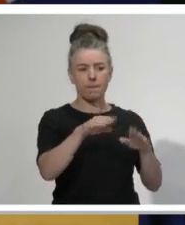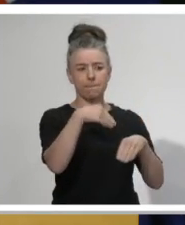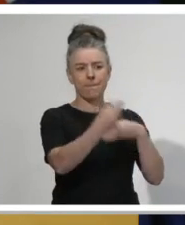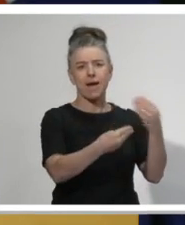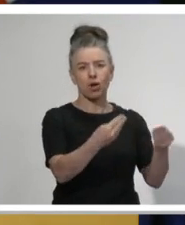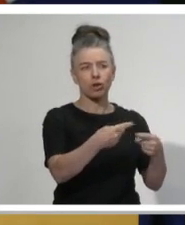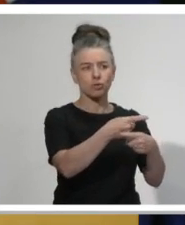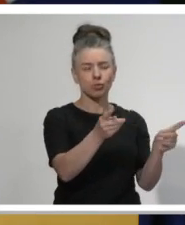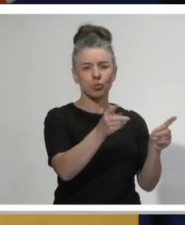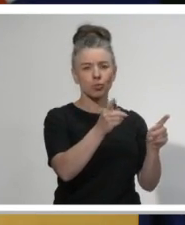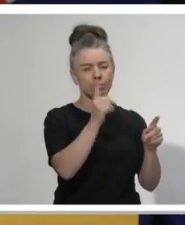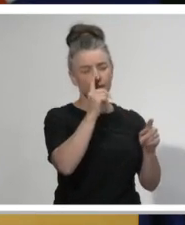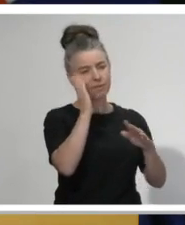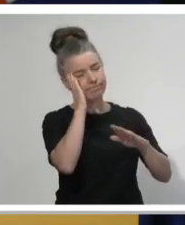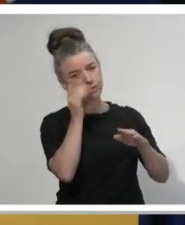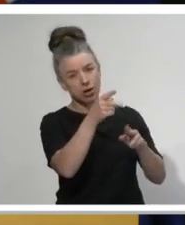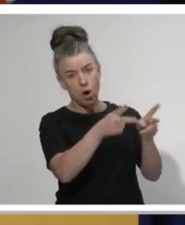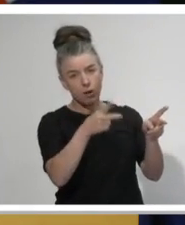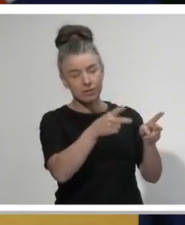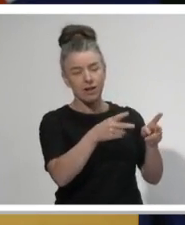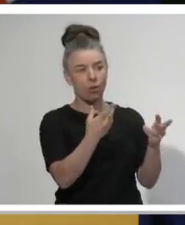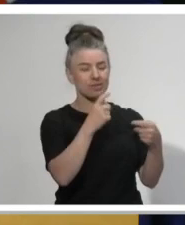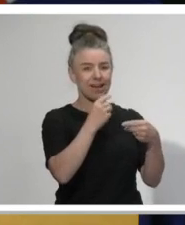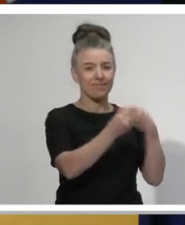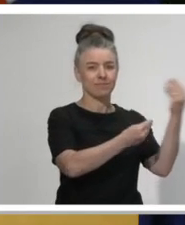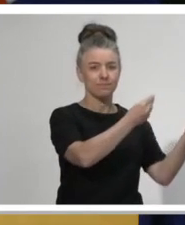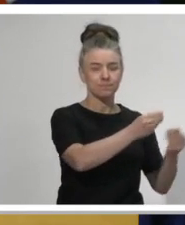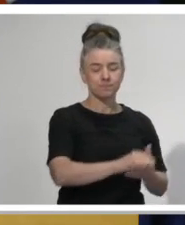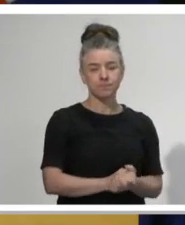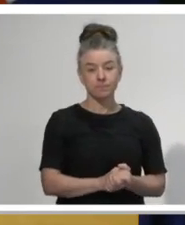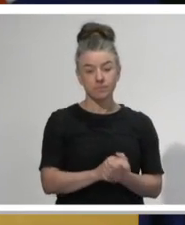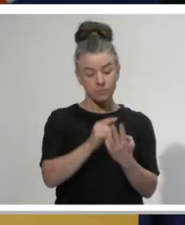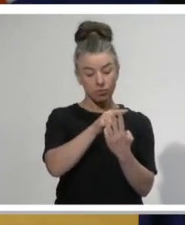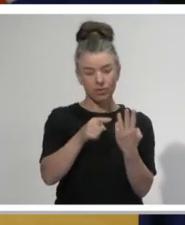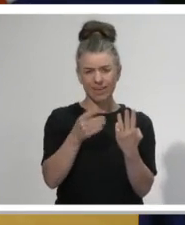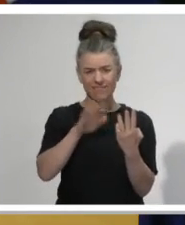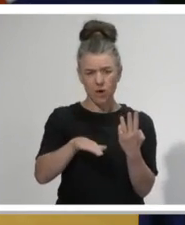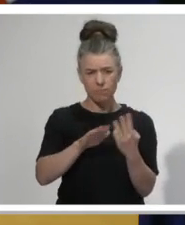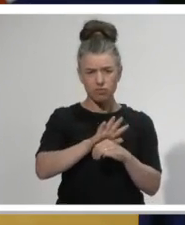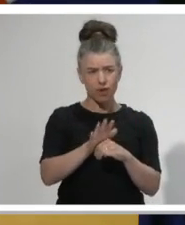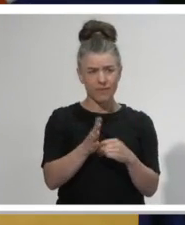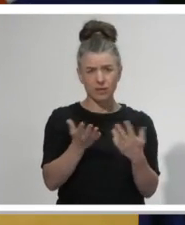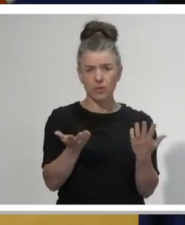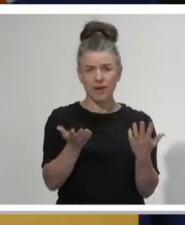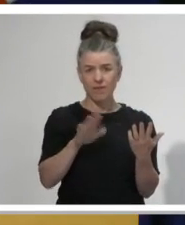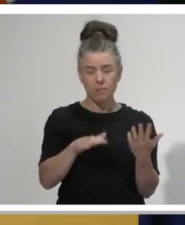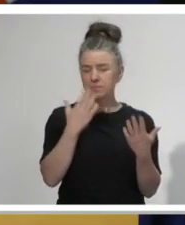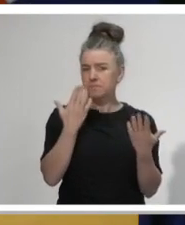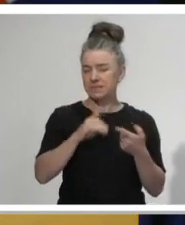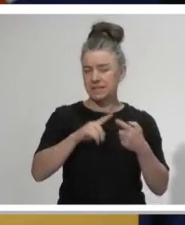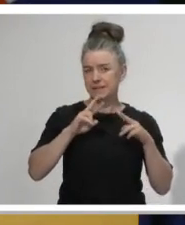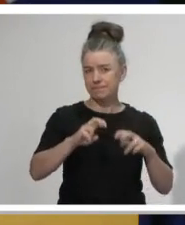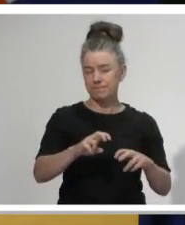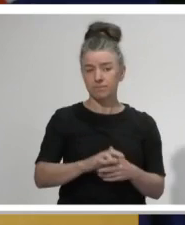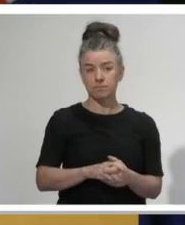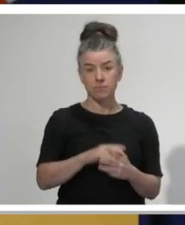and staff. The source of staff contracting COVID-19 remains under investigation. Full